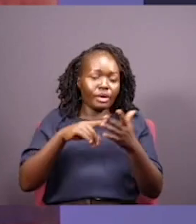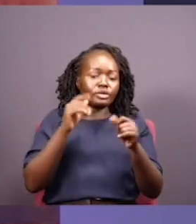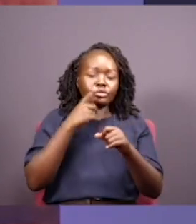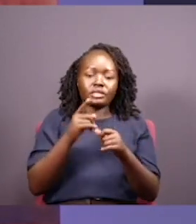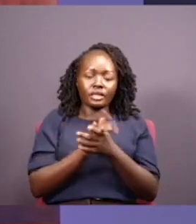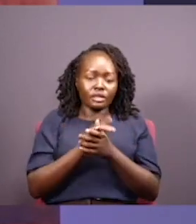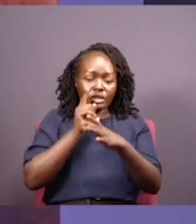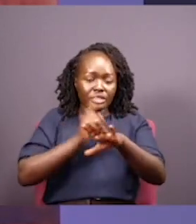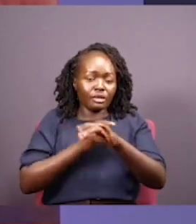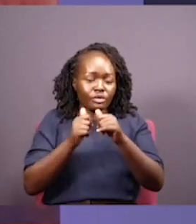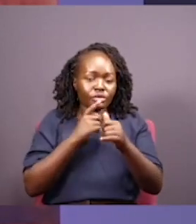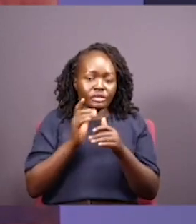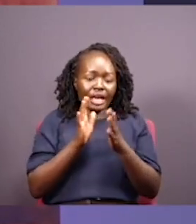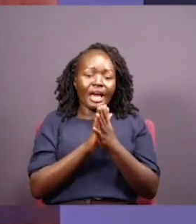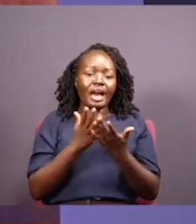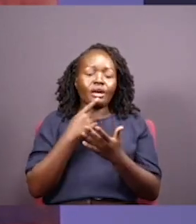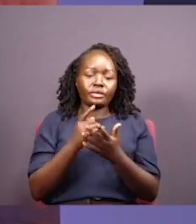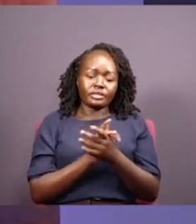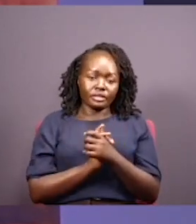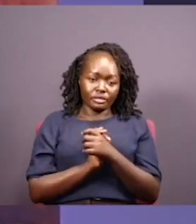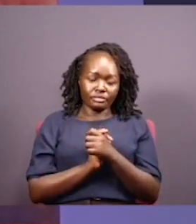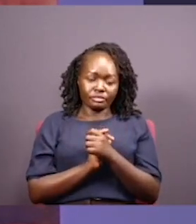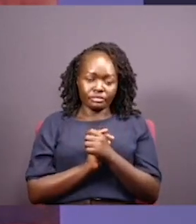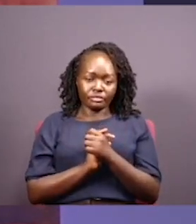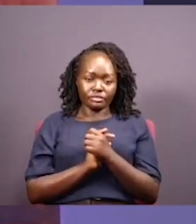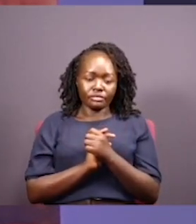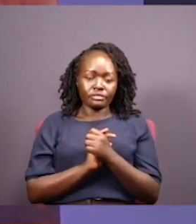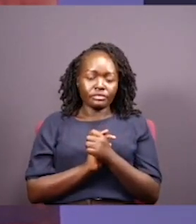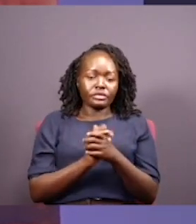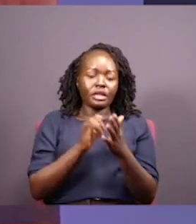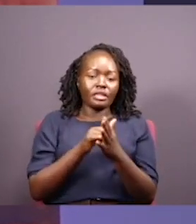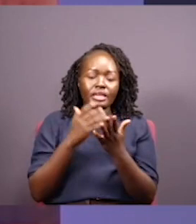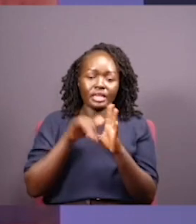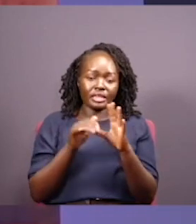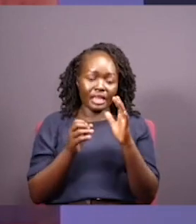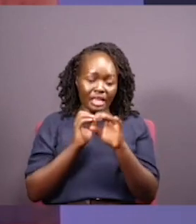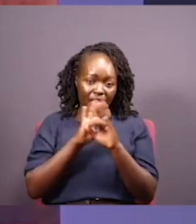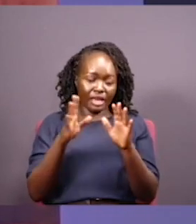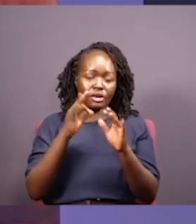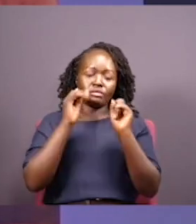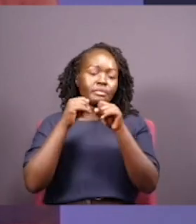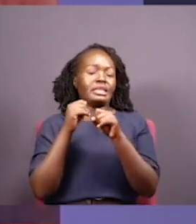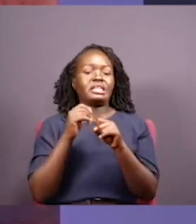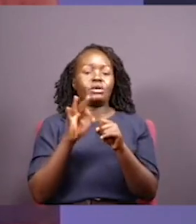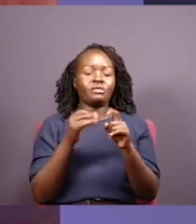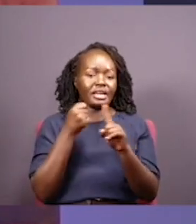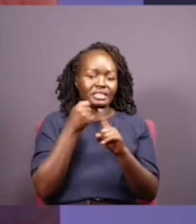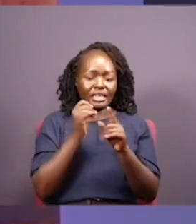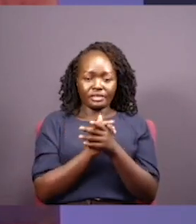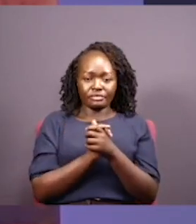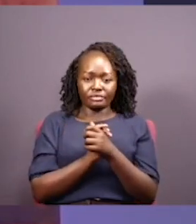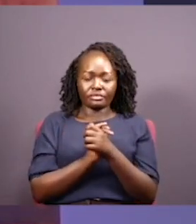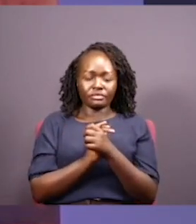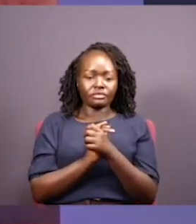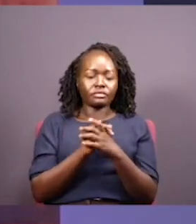it, and how to say it, so that in the light of the possibility of attack, don't be hasty